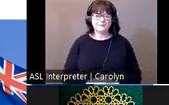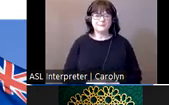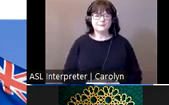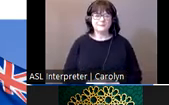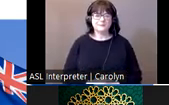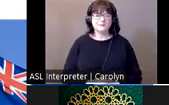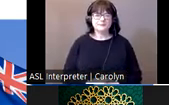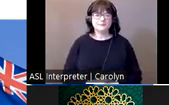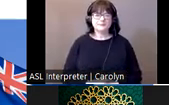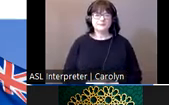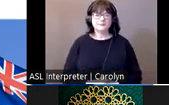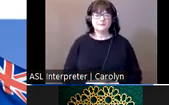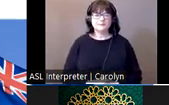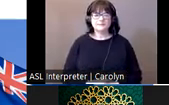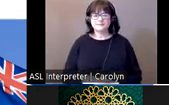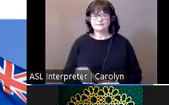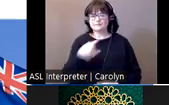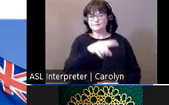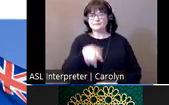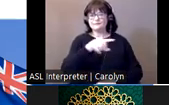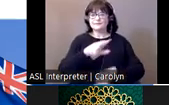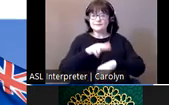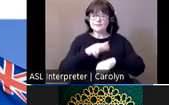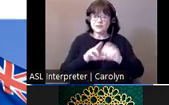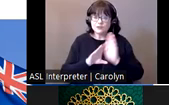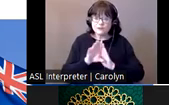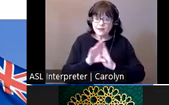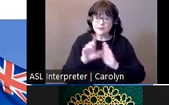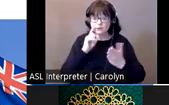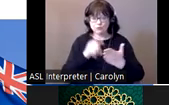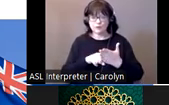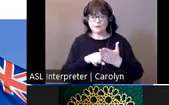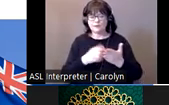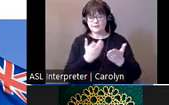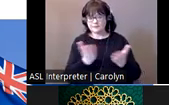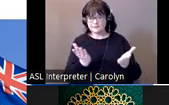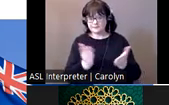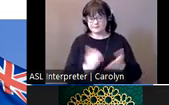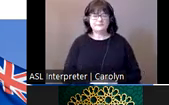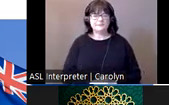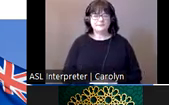nationally recognized and nationally developed micro-credentials.